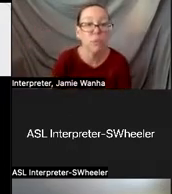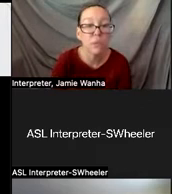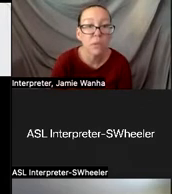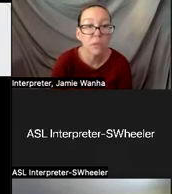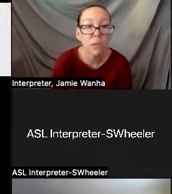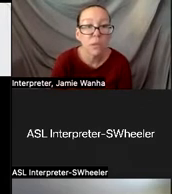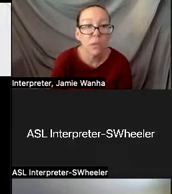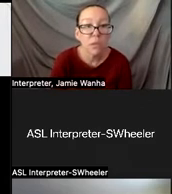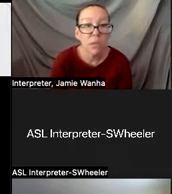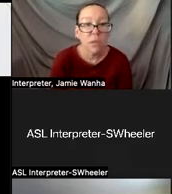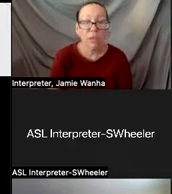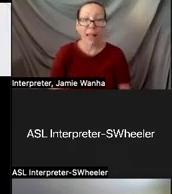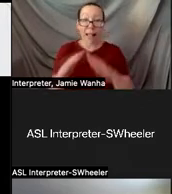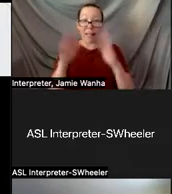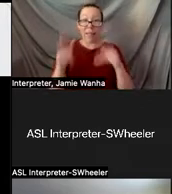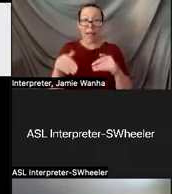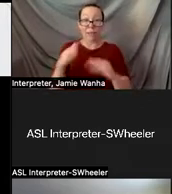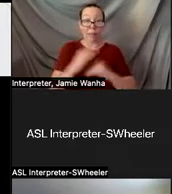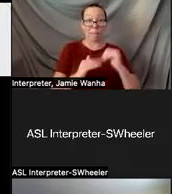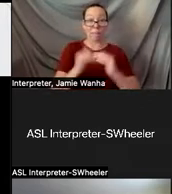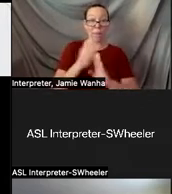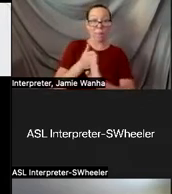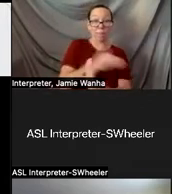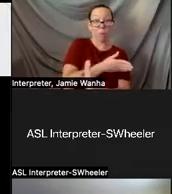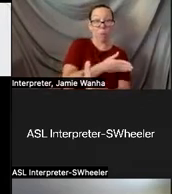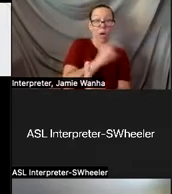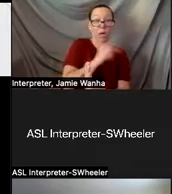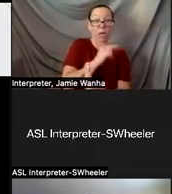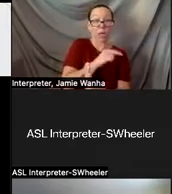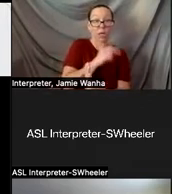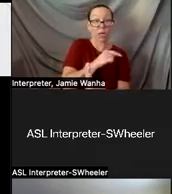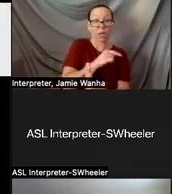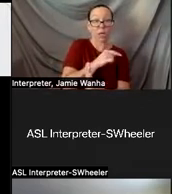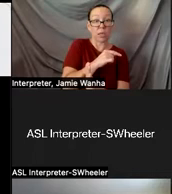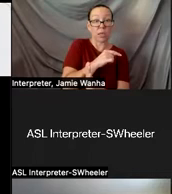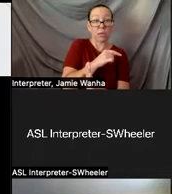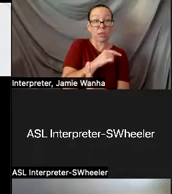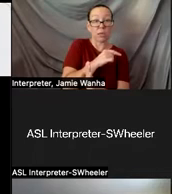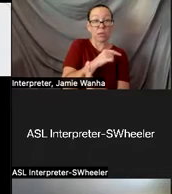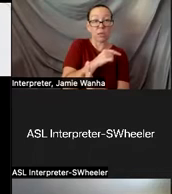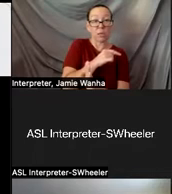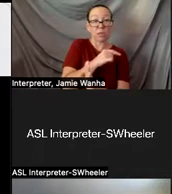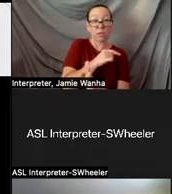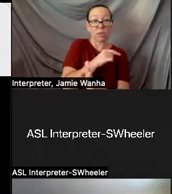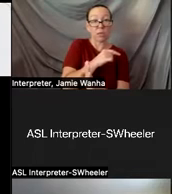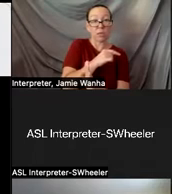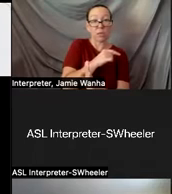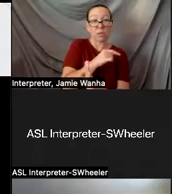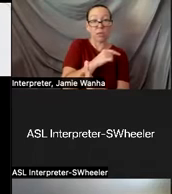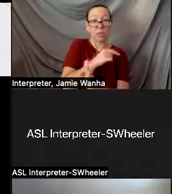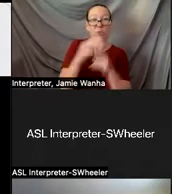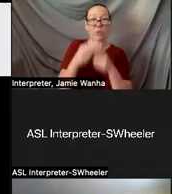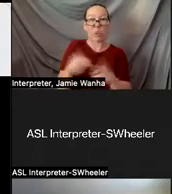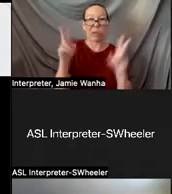houses built before 1994 are more vulnerable than those houses built after this year. Okay, I don't have the time now to